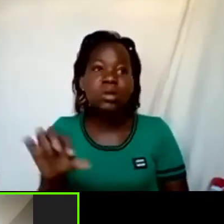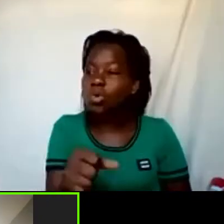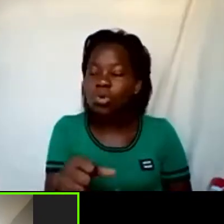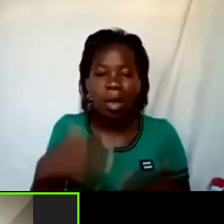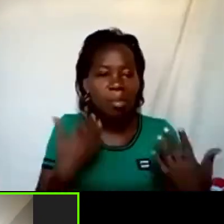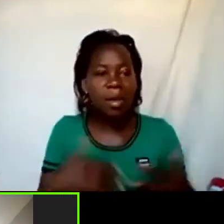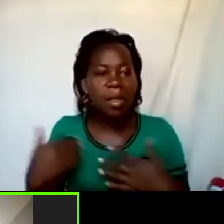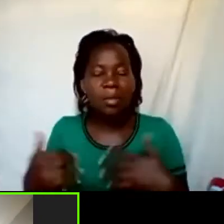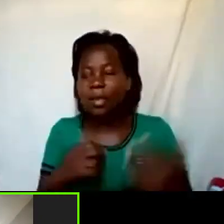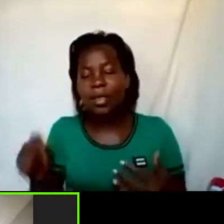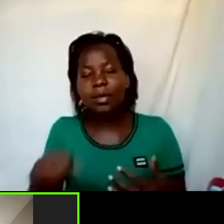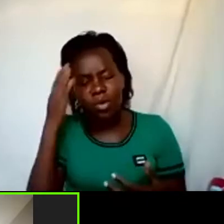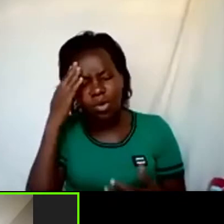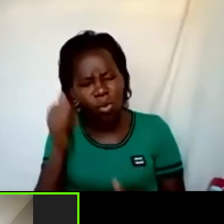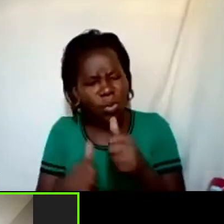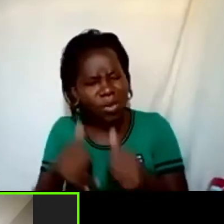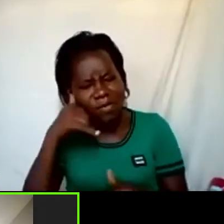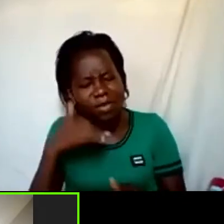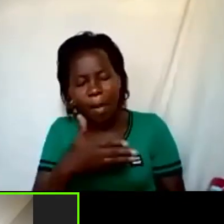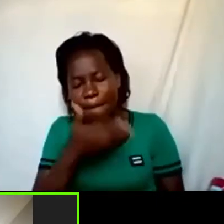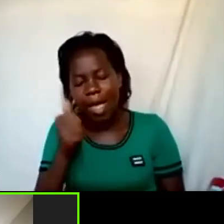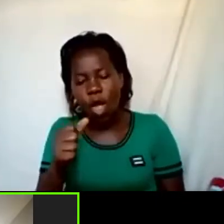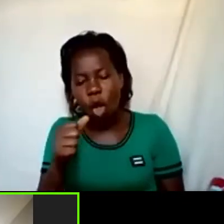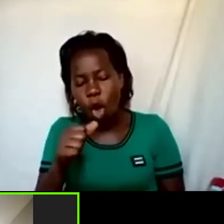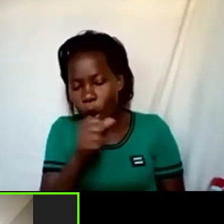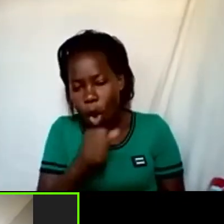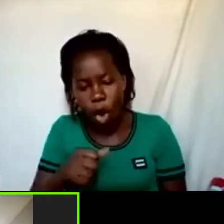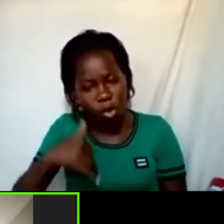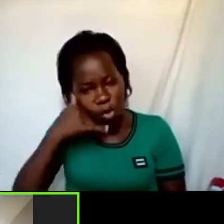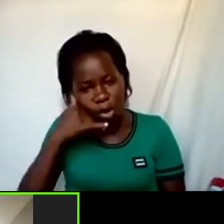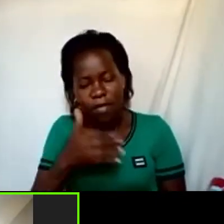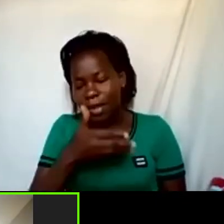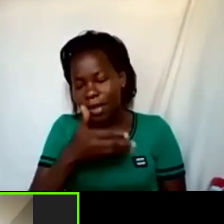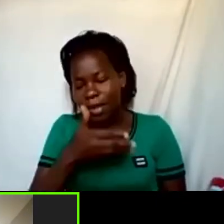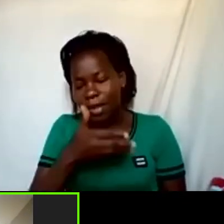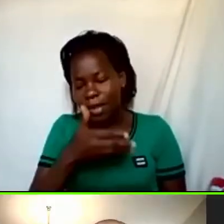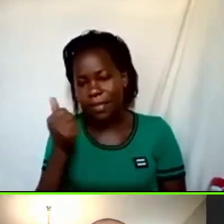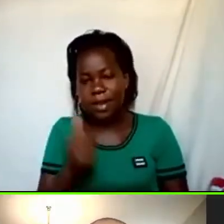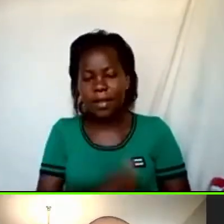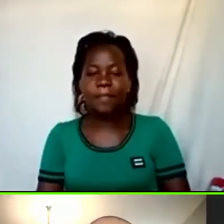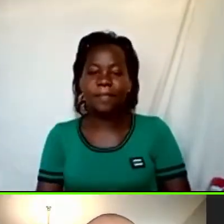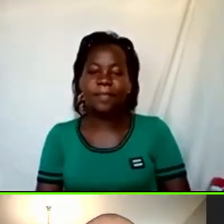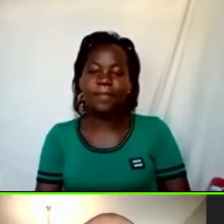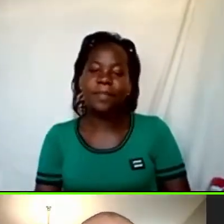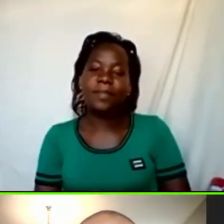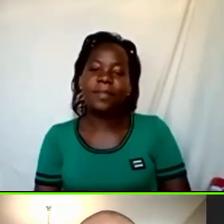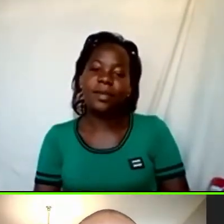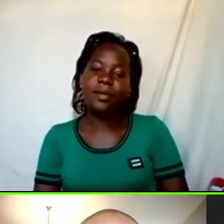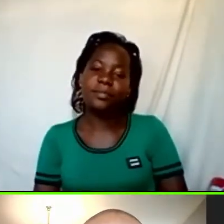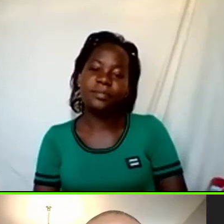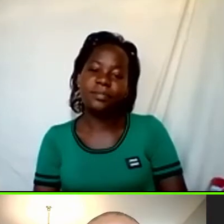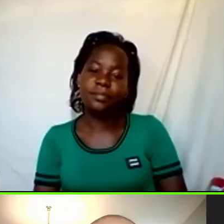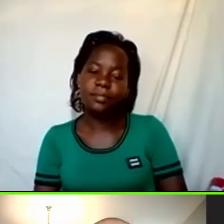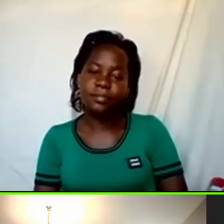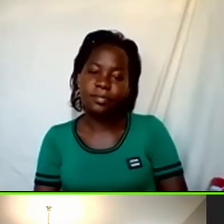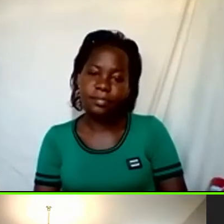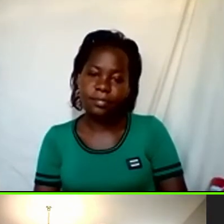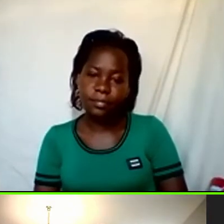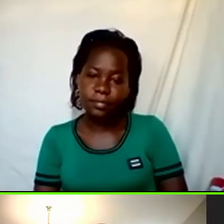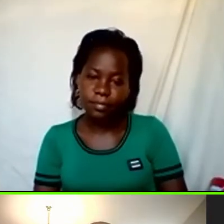Maggie. Let me come. Oh, yeah, I love the ringtone. Absolutely. Robert, this issue